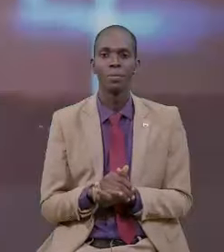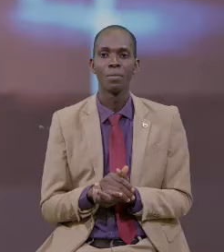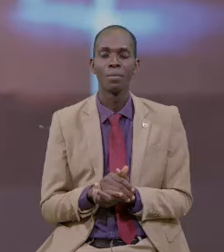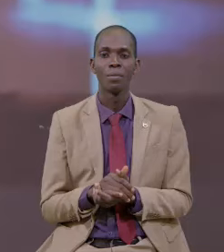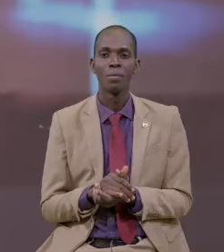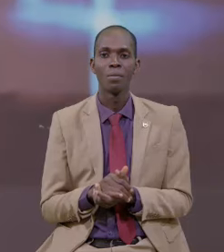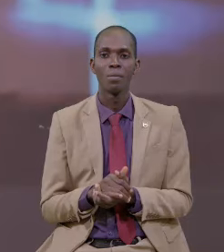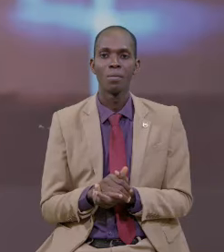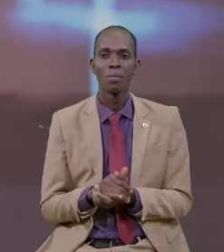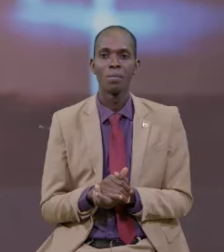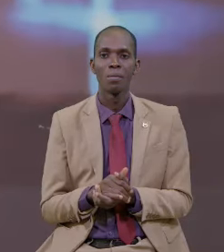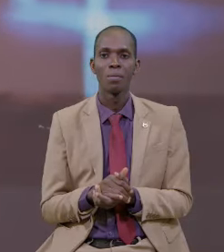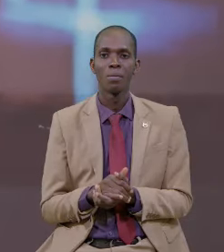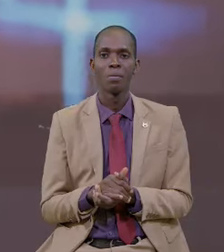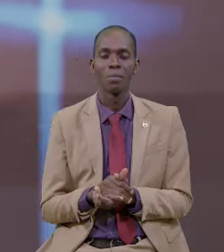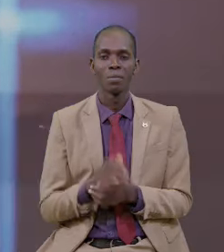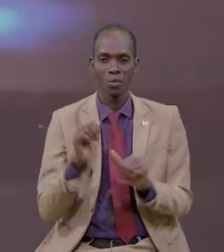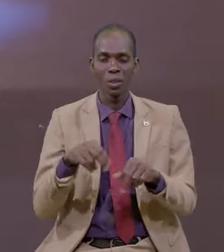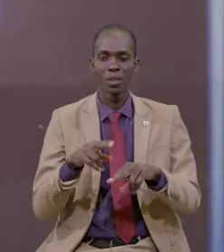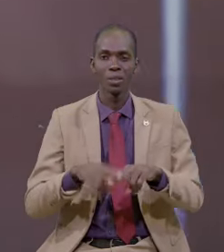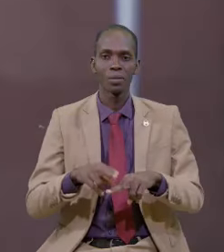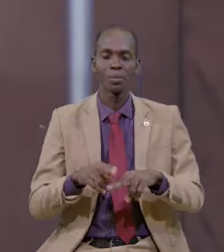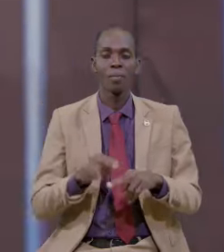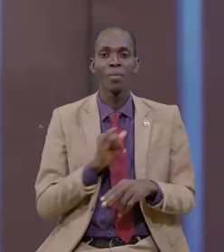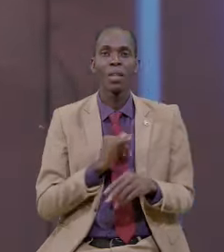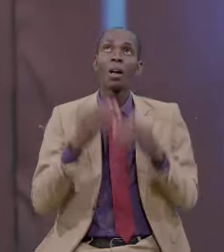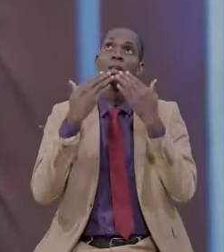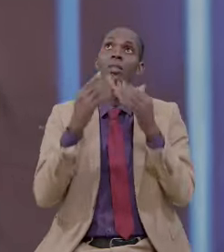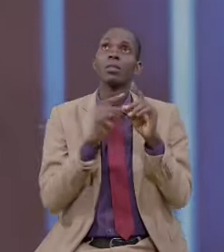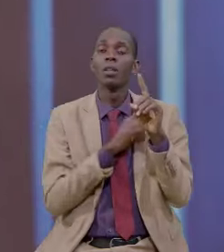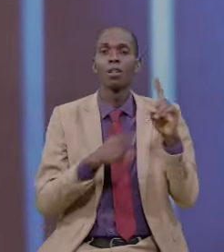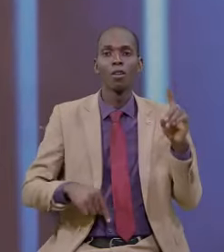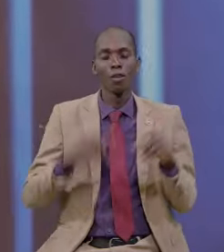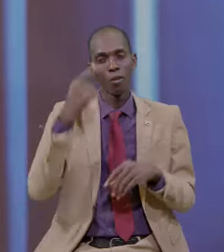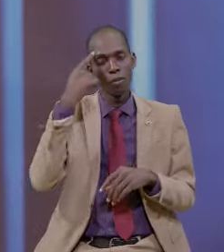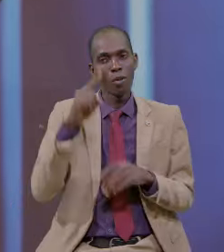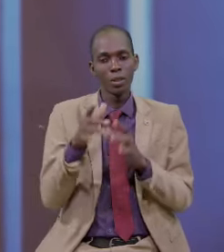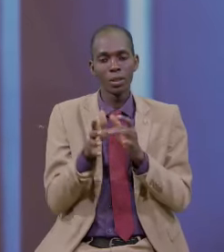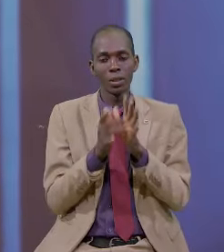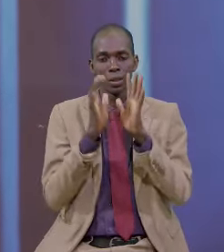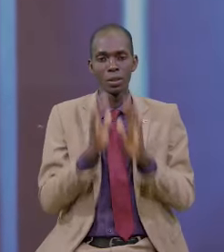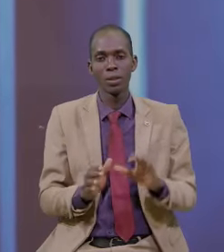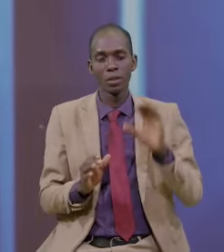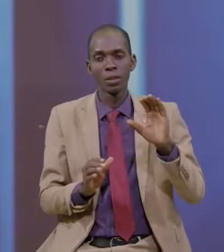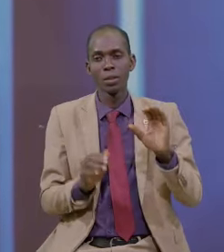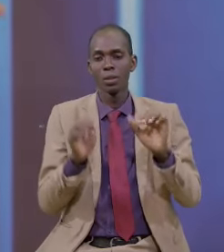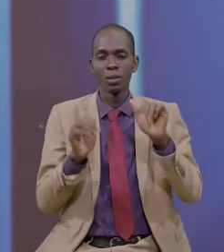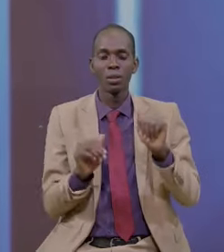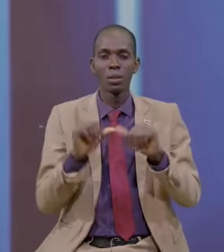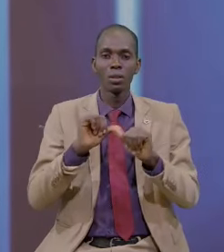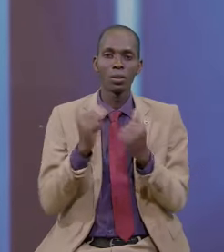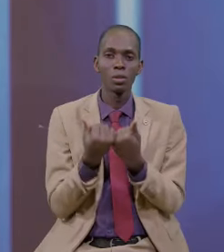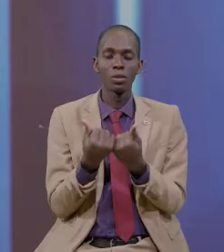And you know, I thank the Lord. You can see that I thank the Lord for Khan. And I thank him, the Lord,